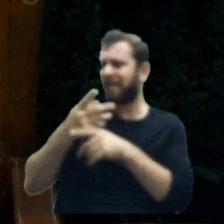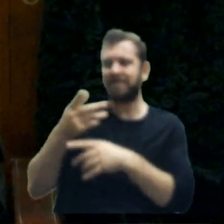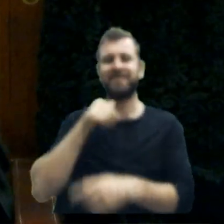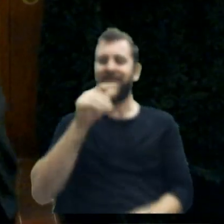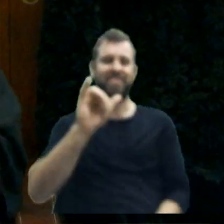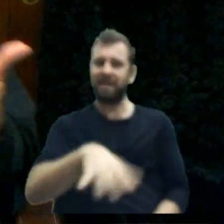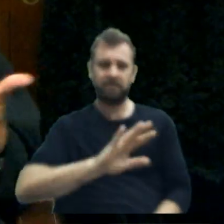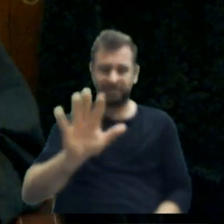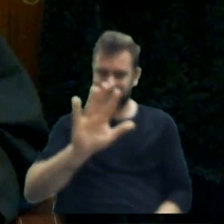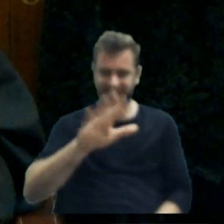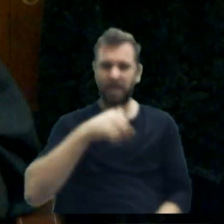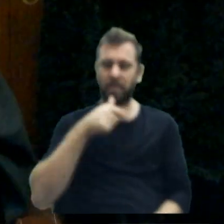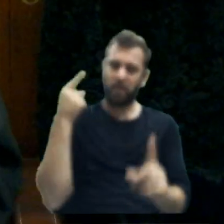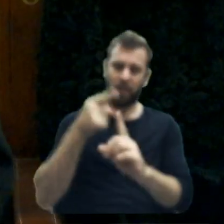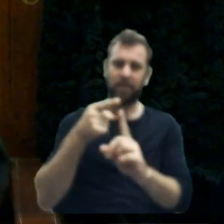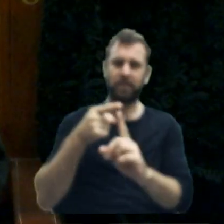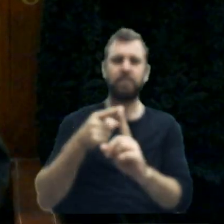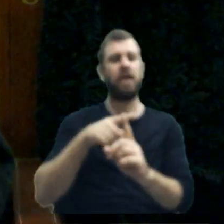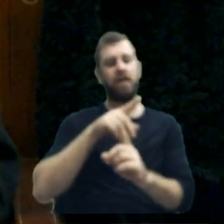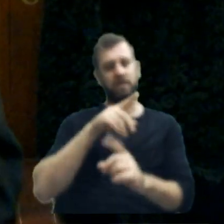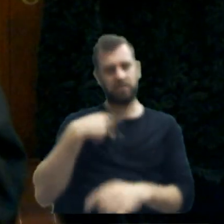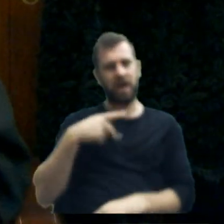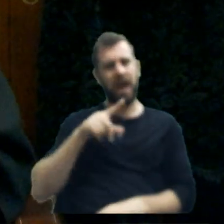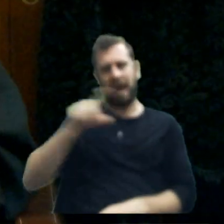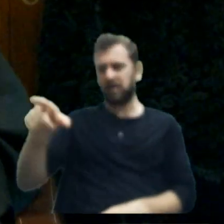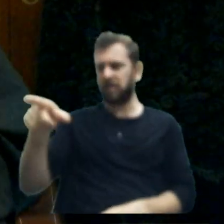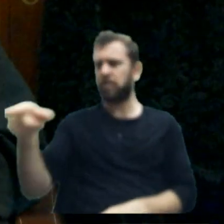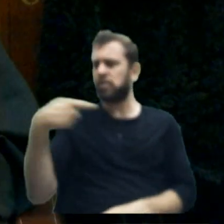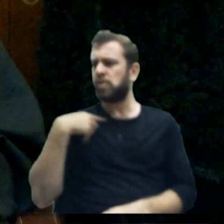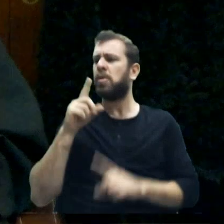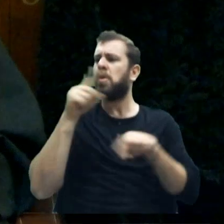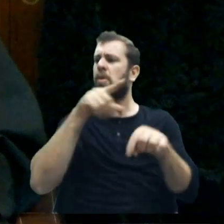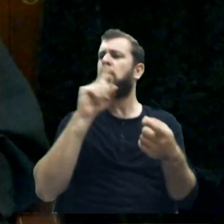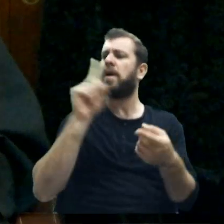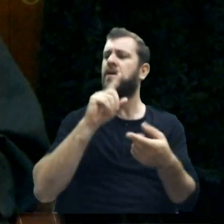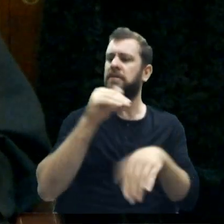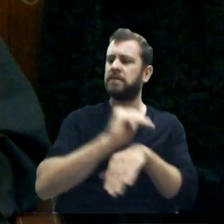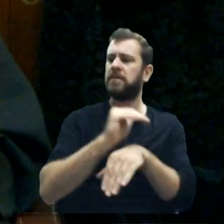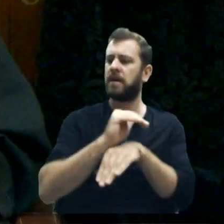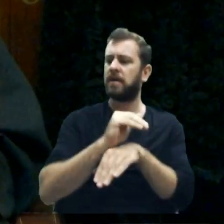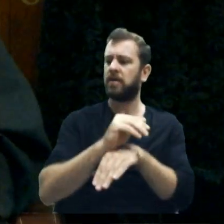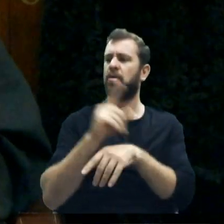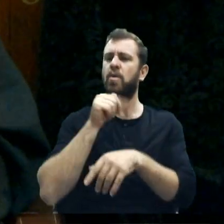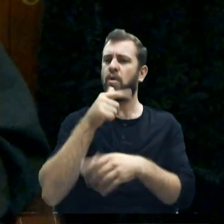yes, find out where he's going. Find out who he's with.